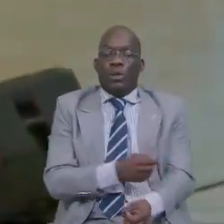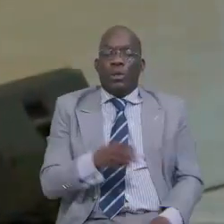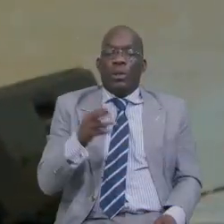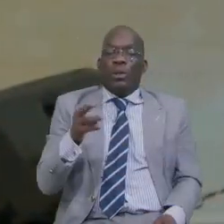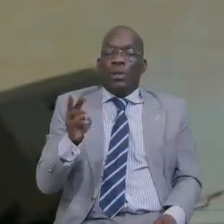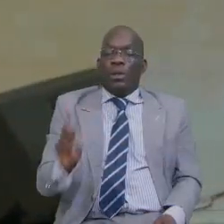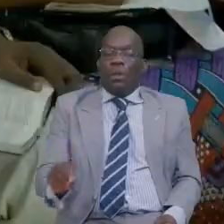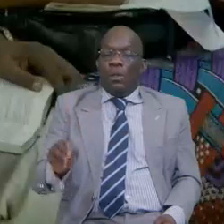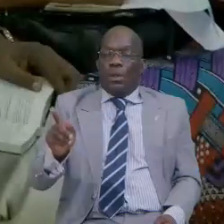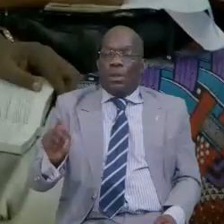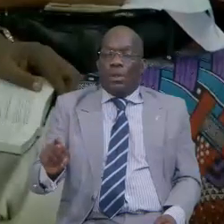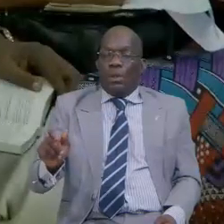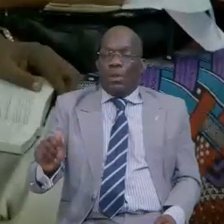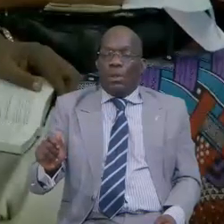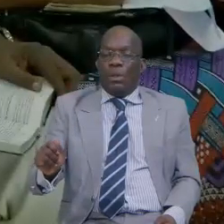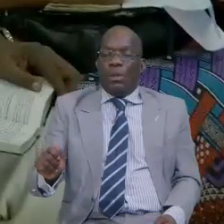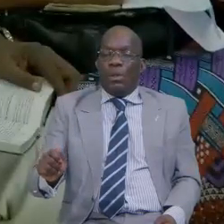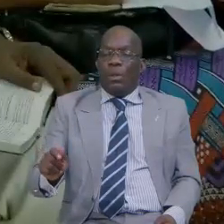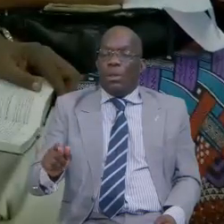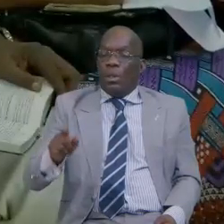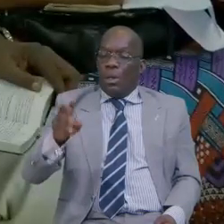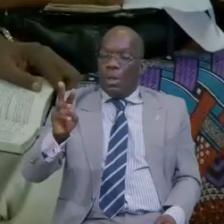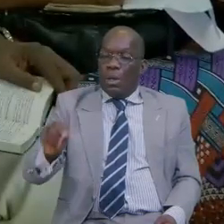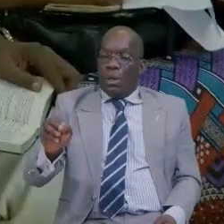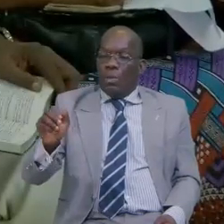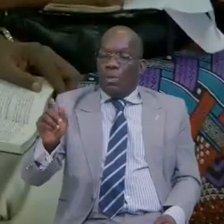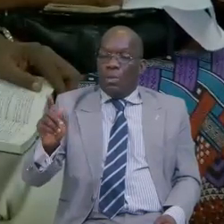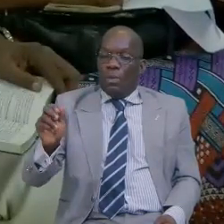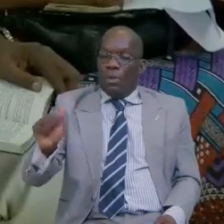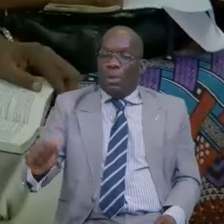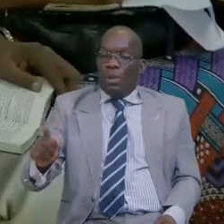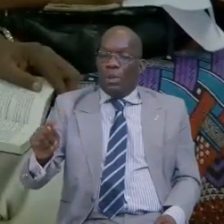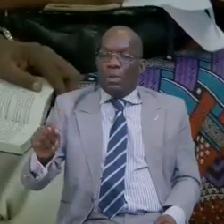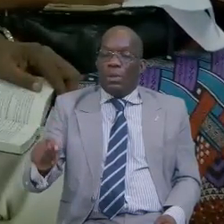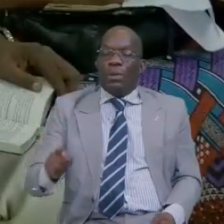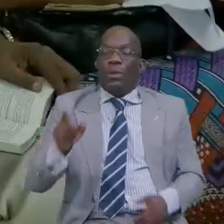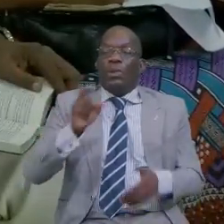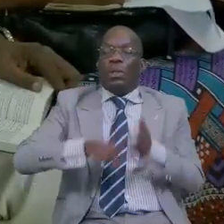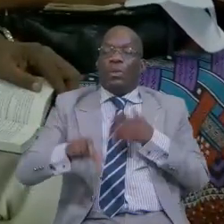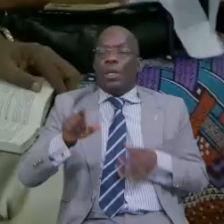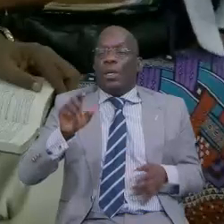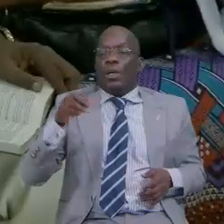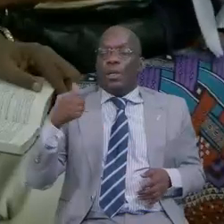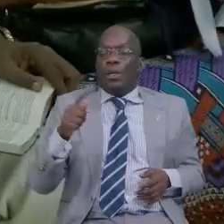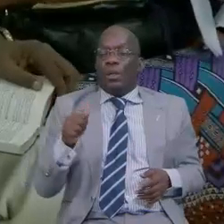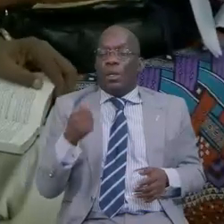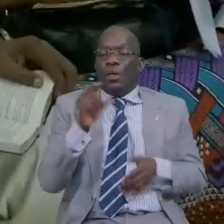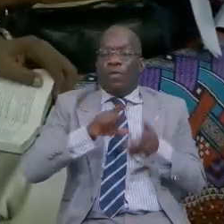verse 1. Matthew chapter 10, verse 1. And